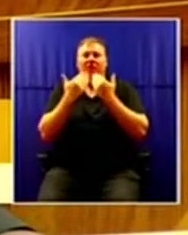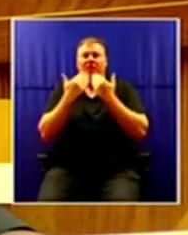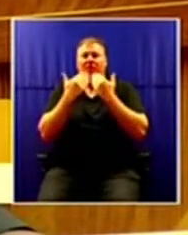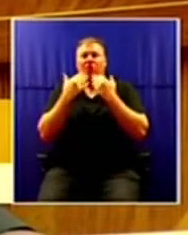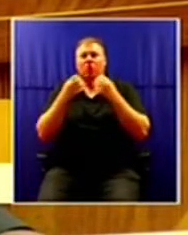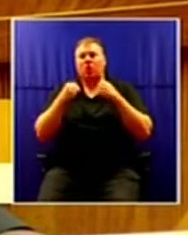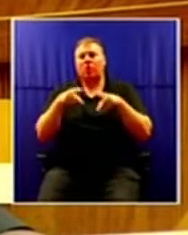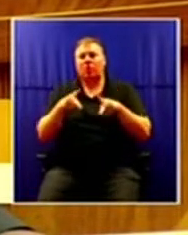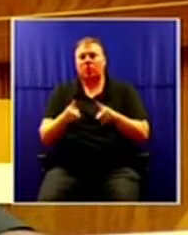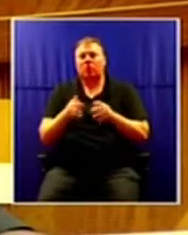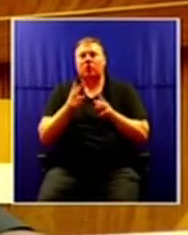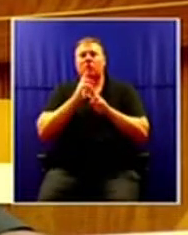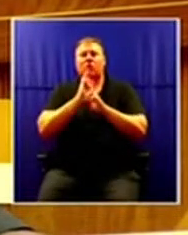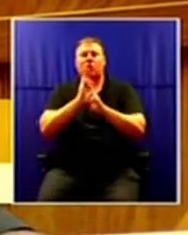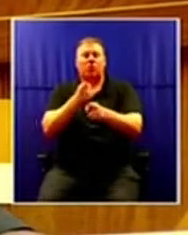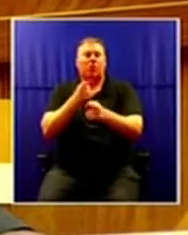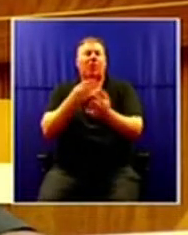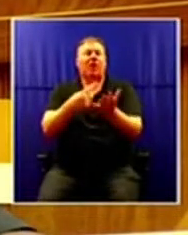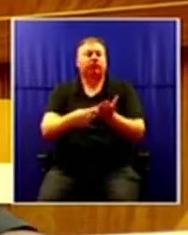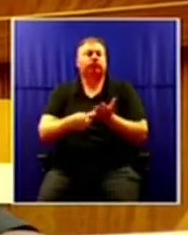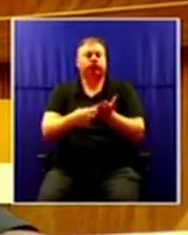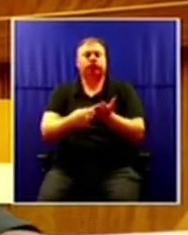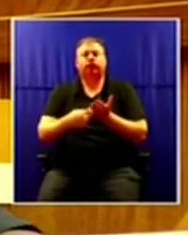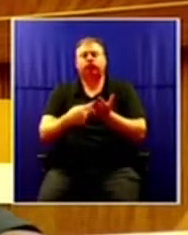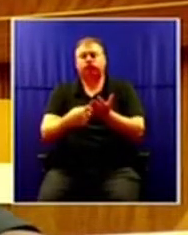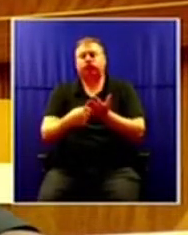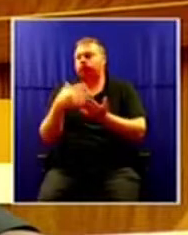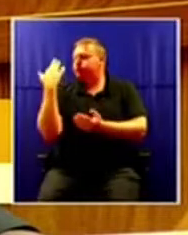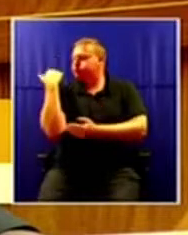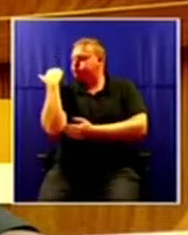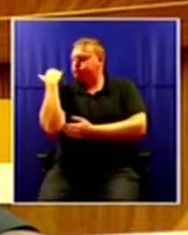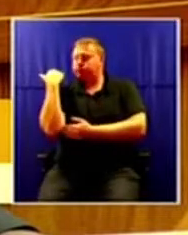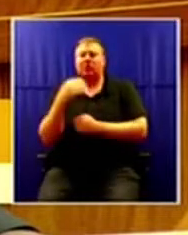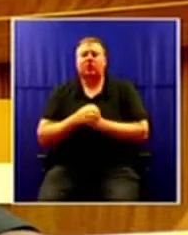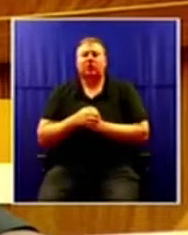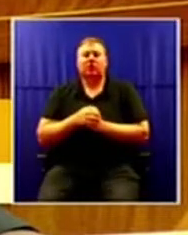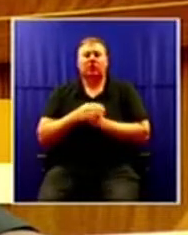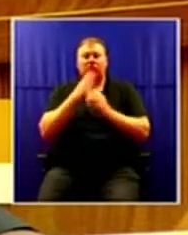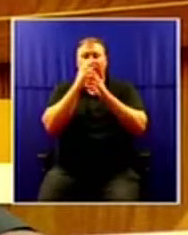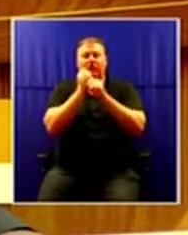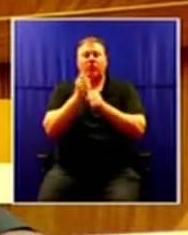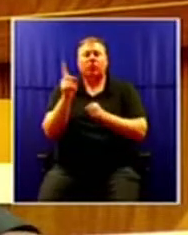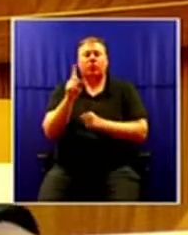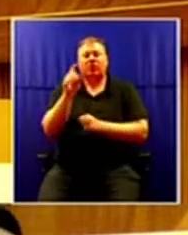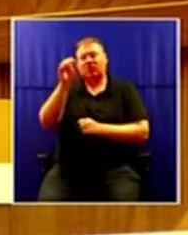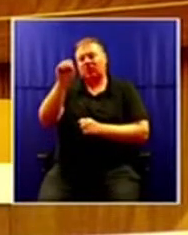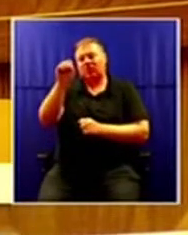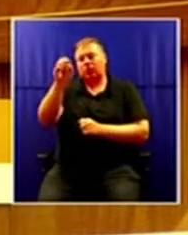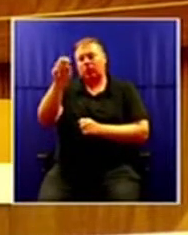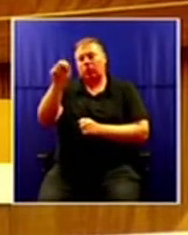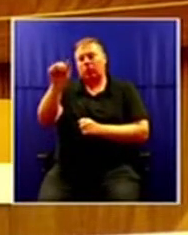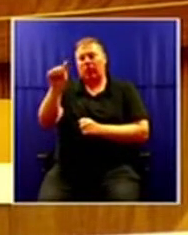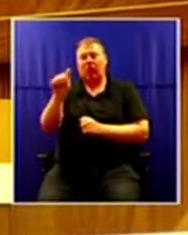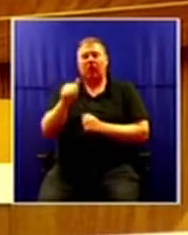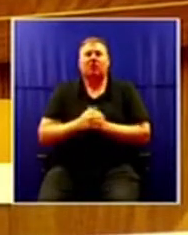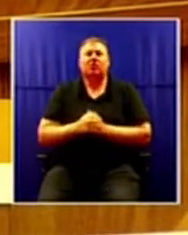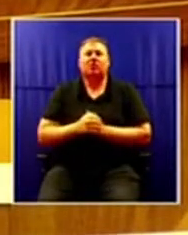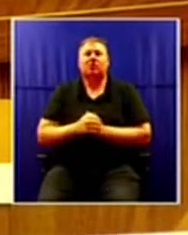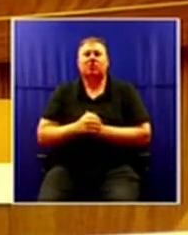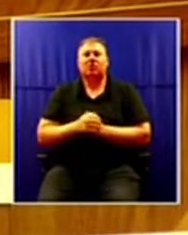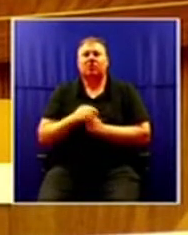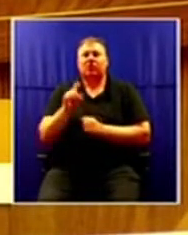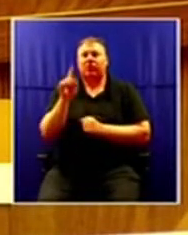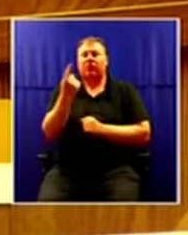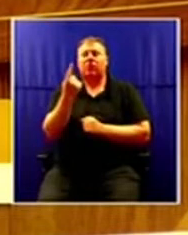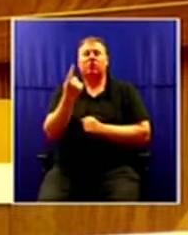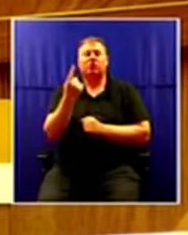to reply to the debate on the state of the nation. I'd firstly like to thank all the